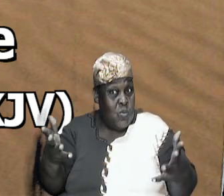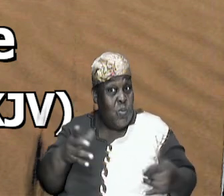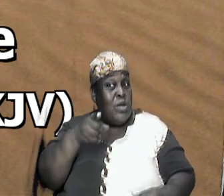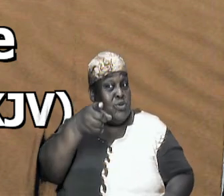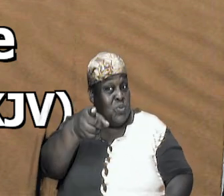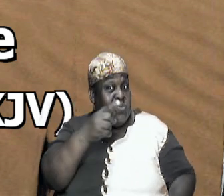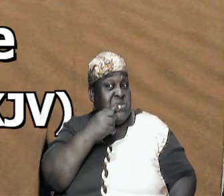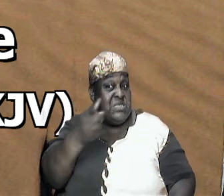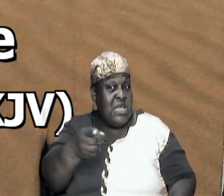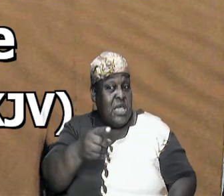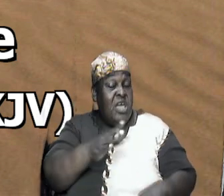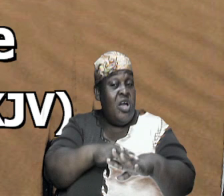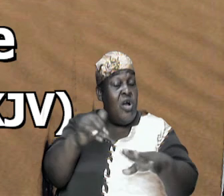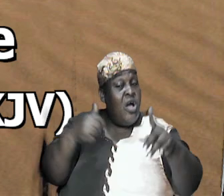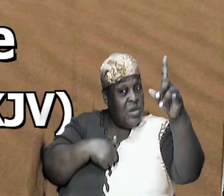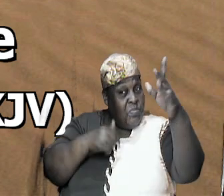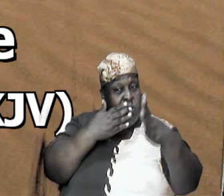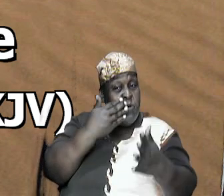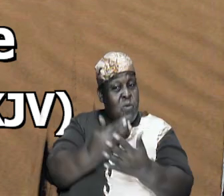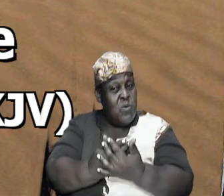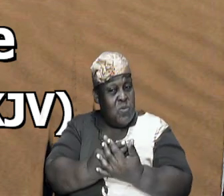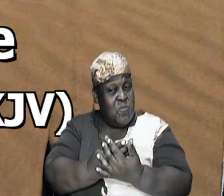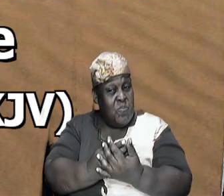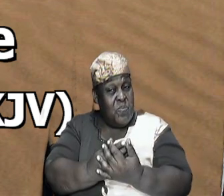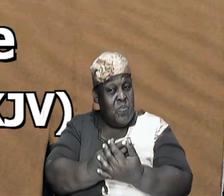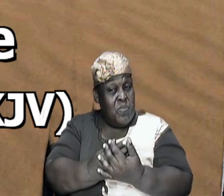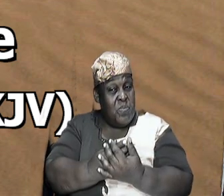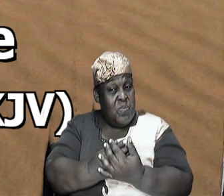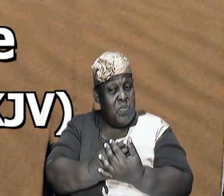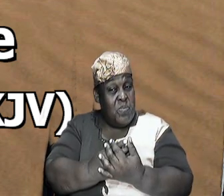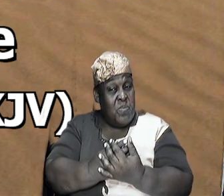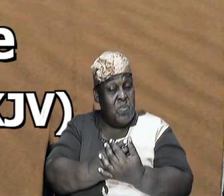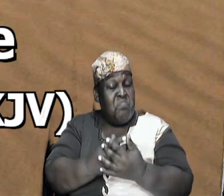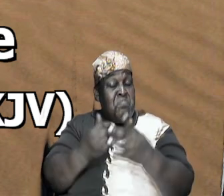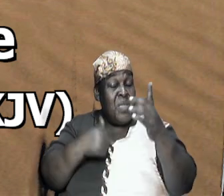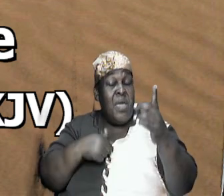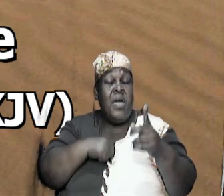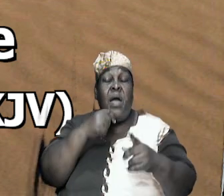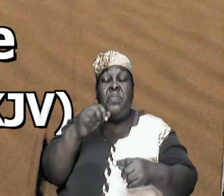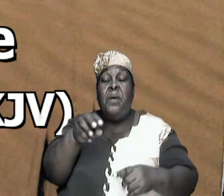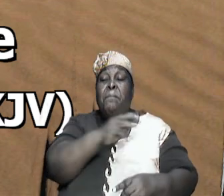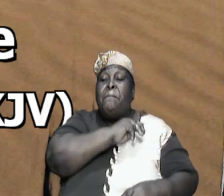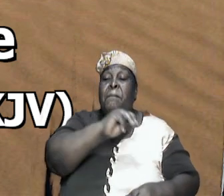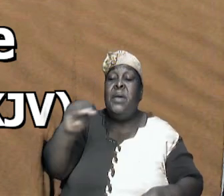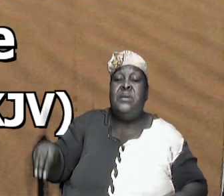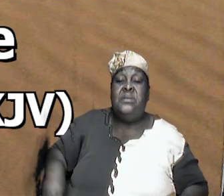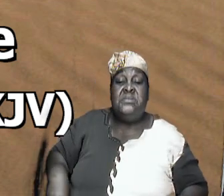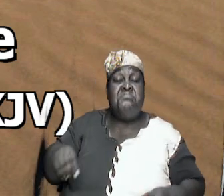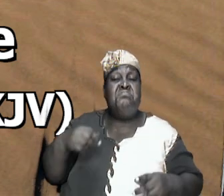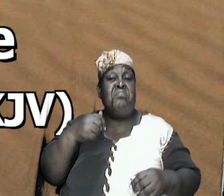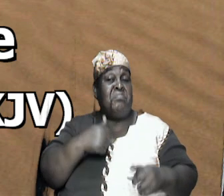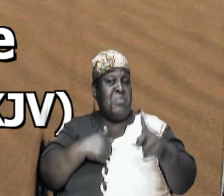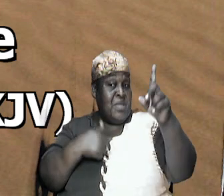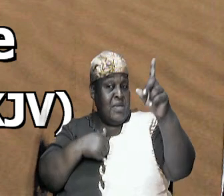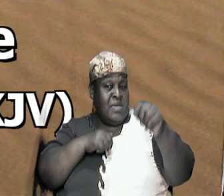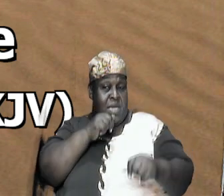you are calling me good? You are saying that I am that one that is good. I am the Messiah. I am the Christ. Are you aware of that? This